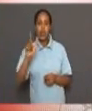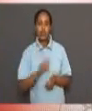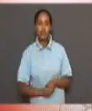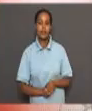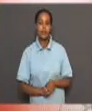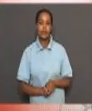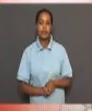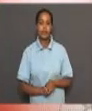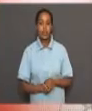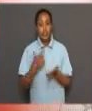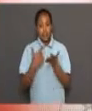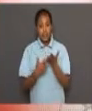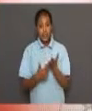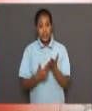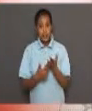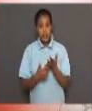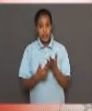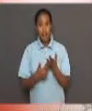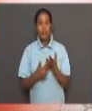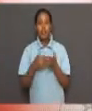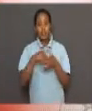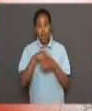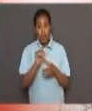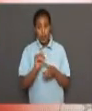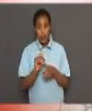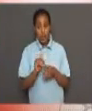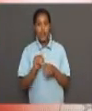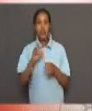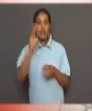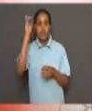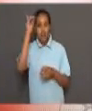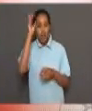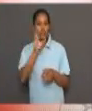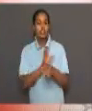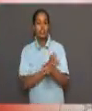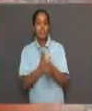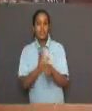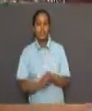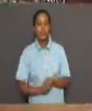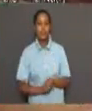chloride. This is carried out in a Downs cell.